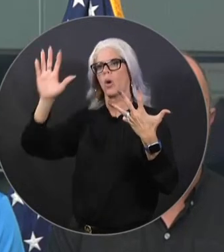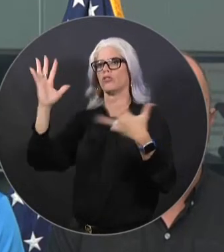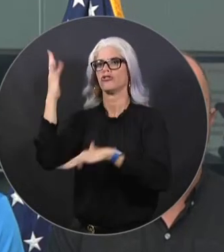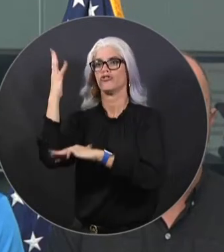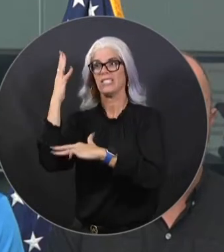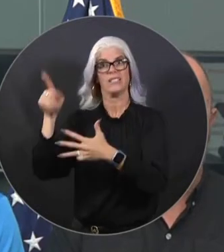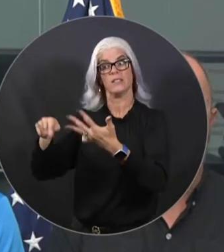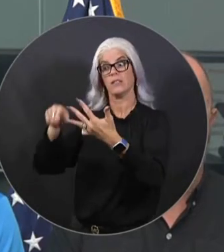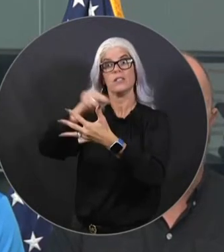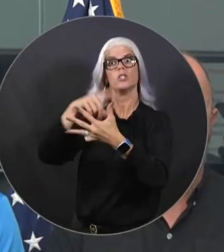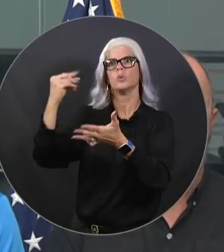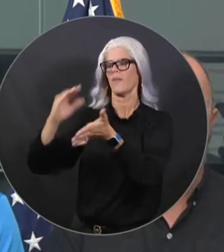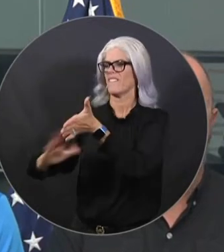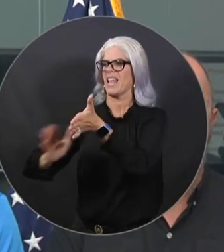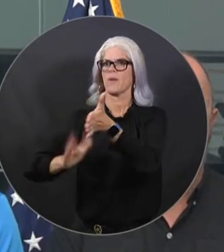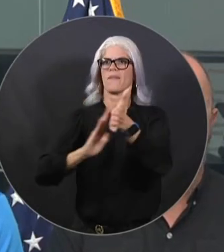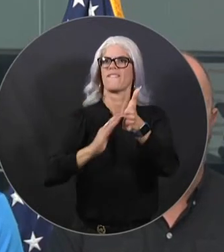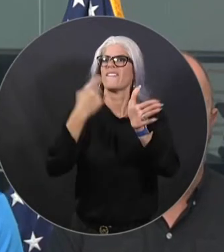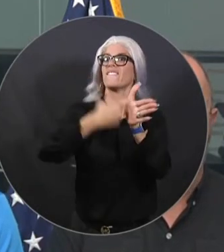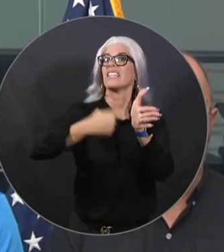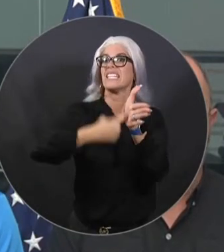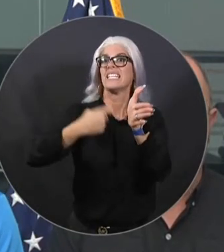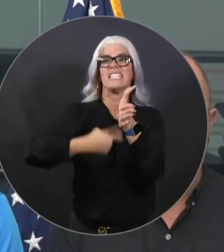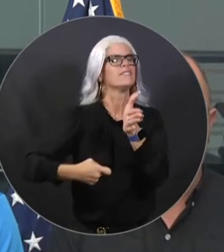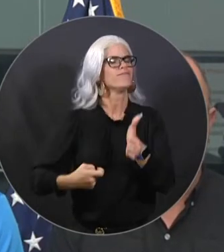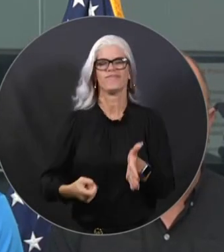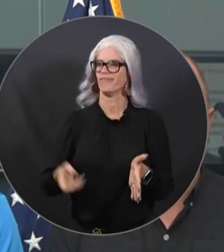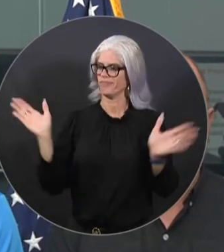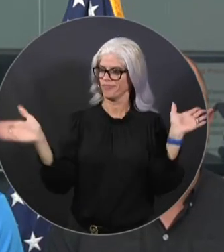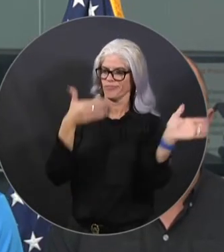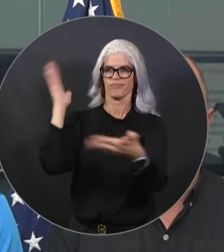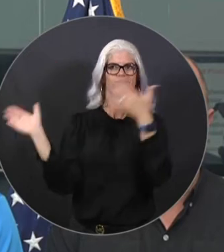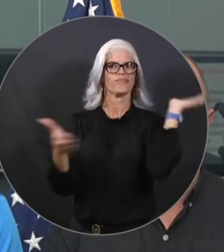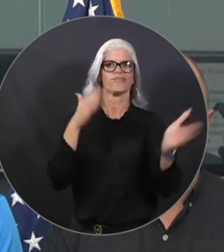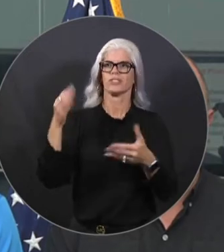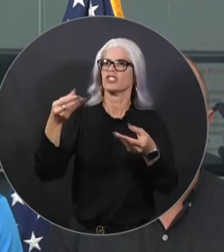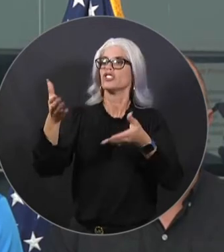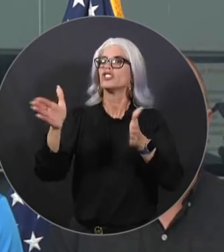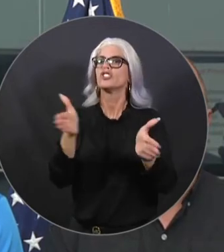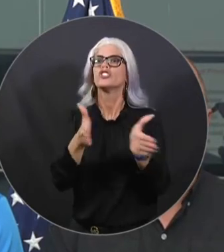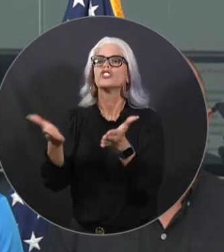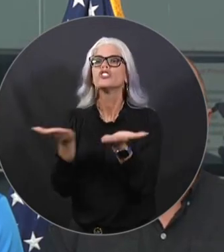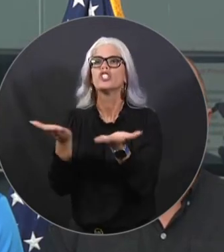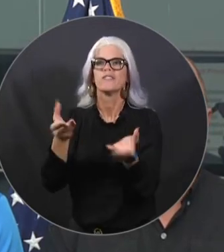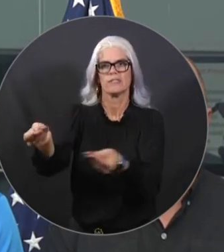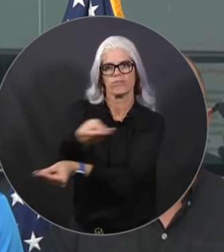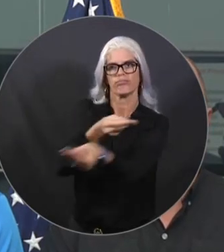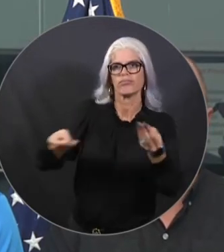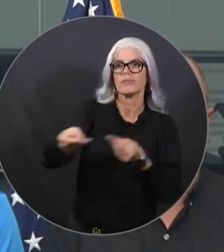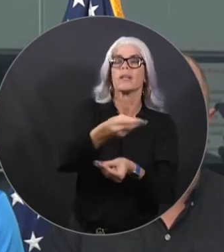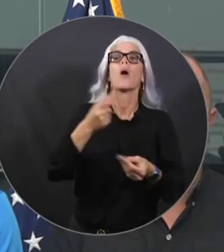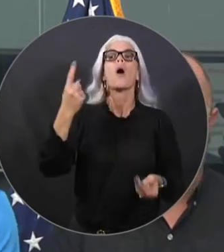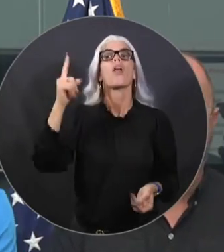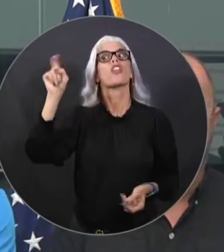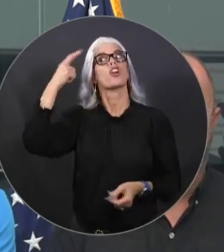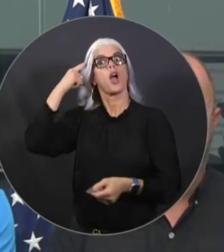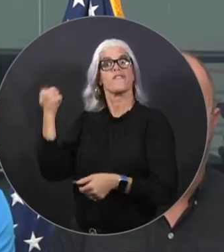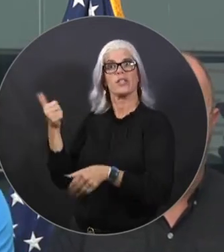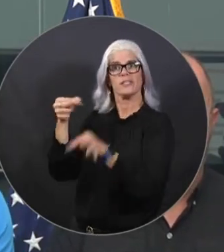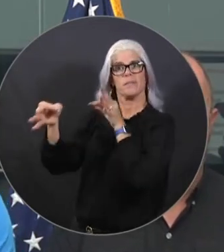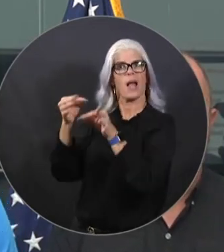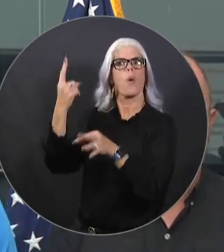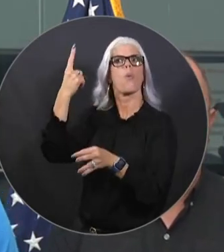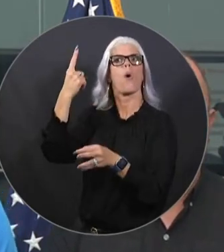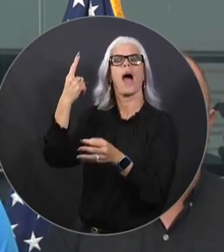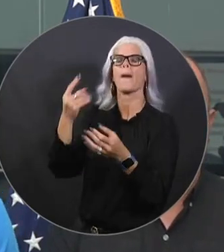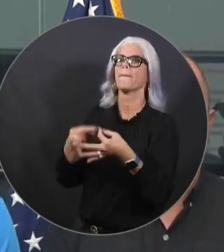go directly to servicing the people in need. And again, as the governor mentioned, one of the important things to understand about this fund and why it's so important is